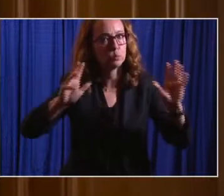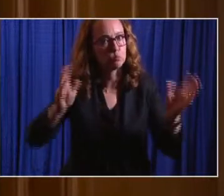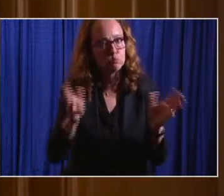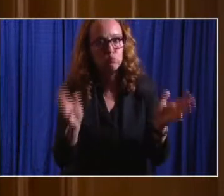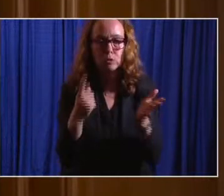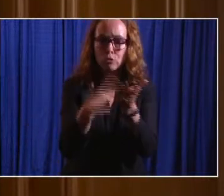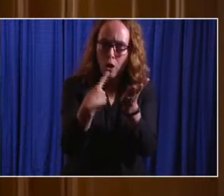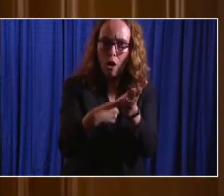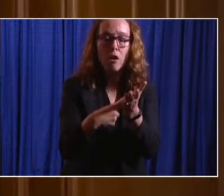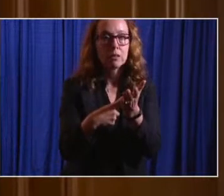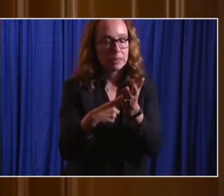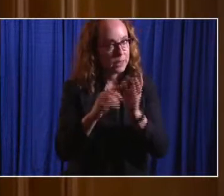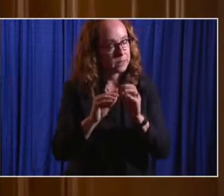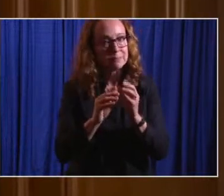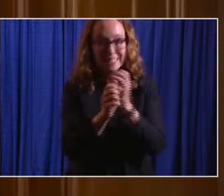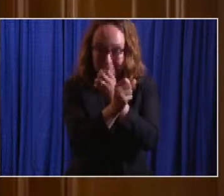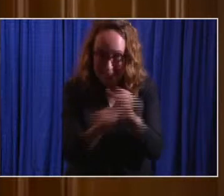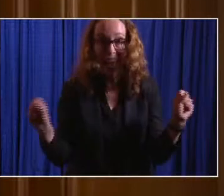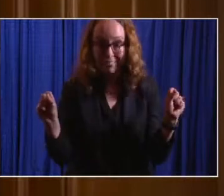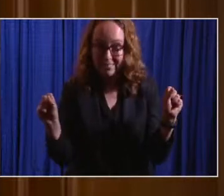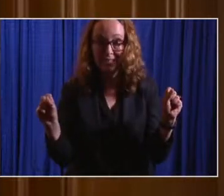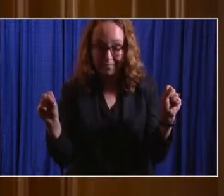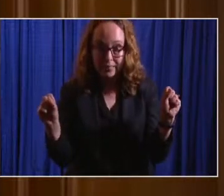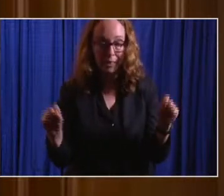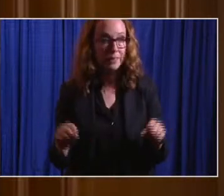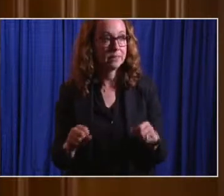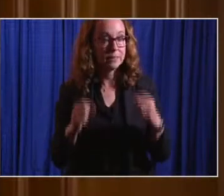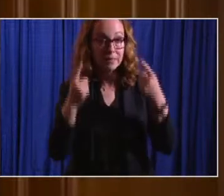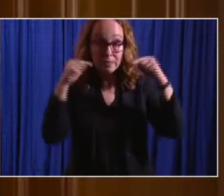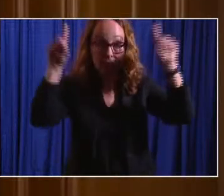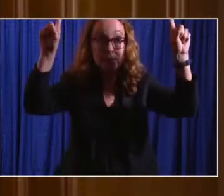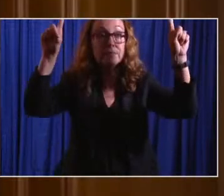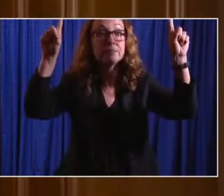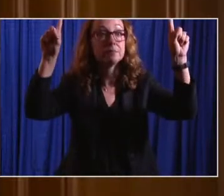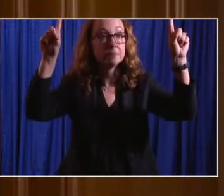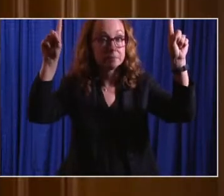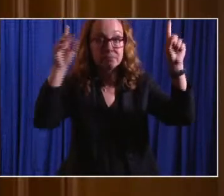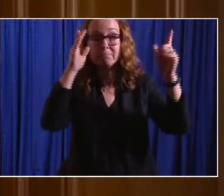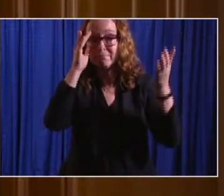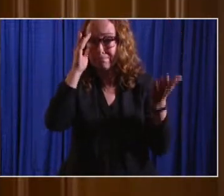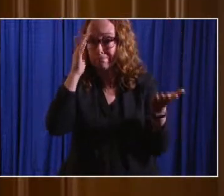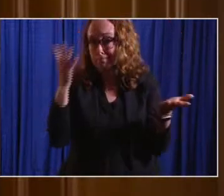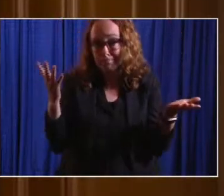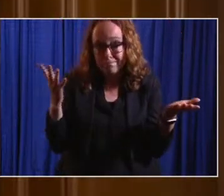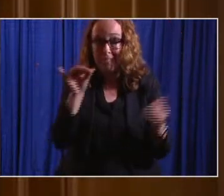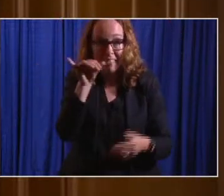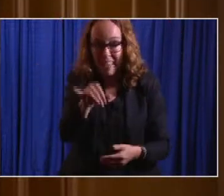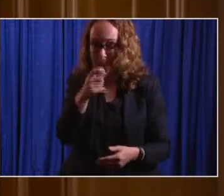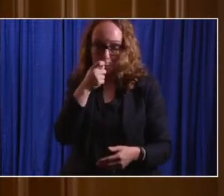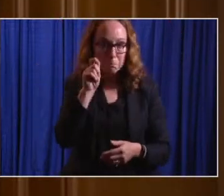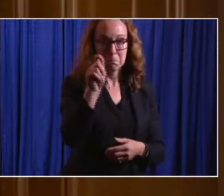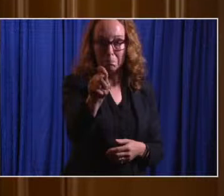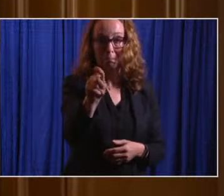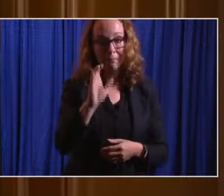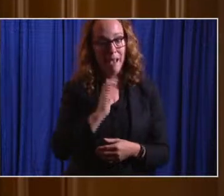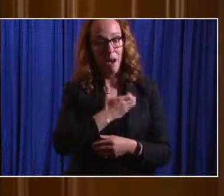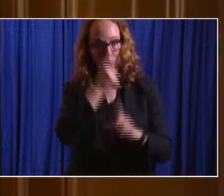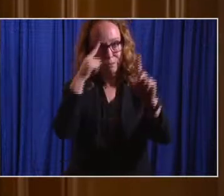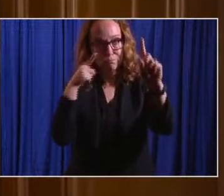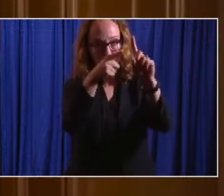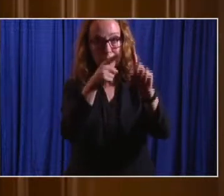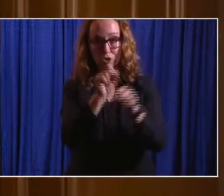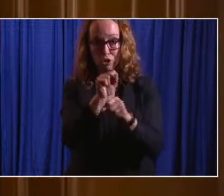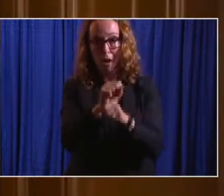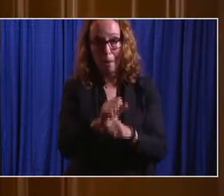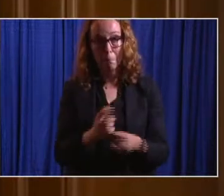how safe this is and how effective it works. And that's really what our job is. As far as the